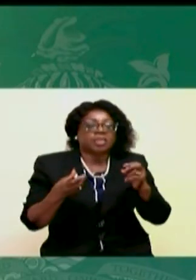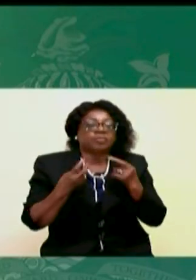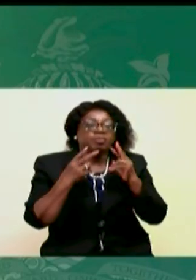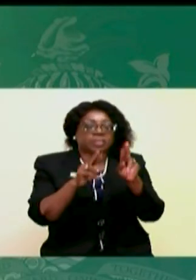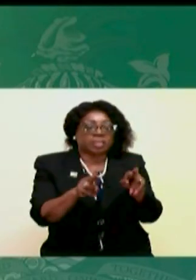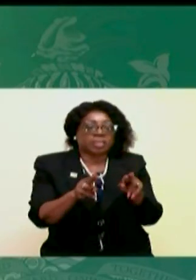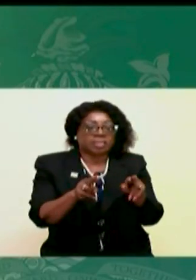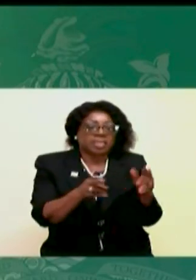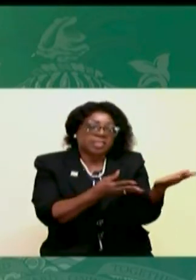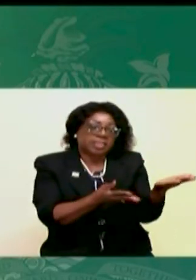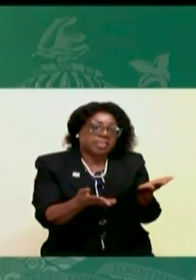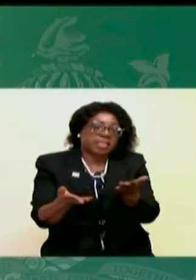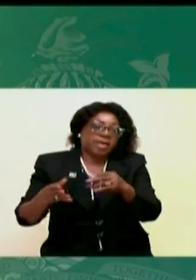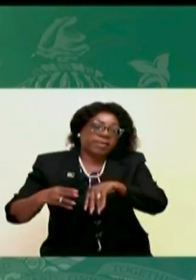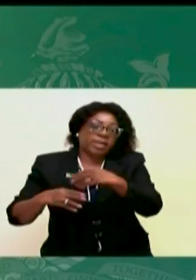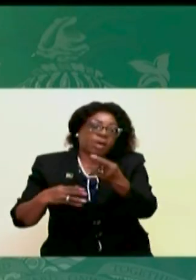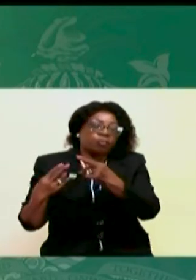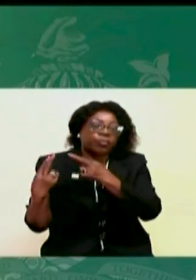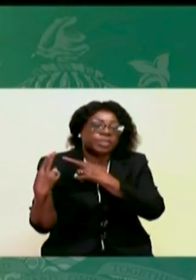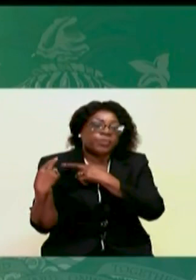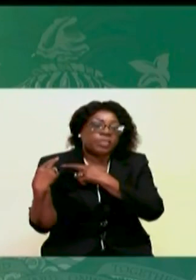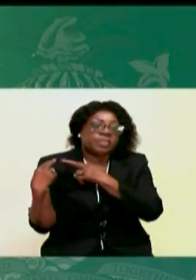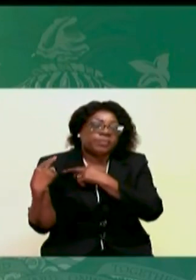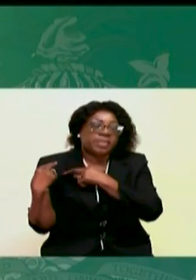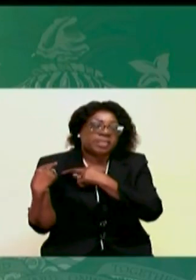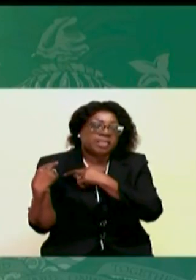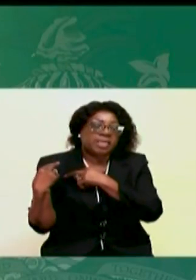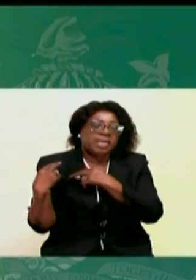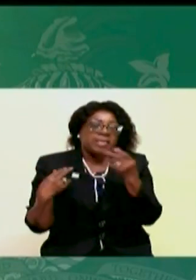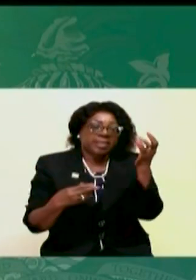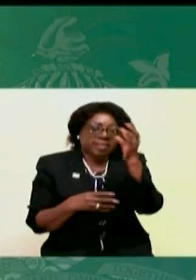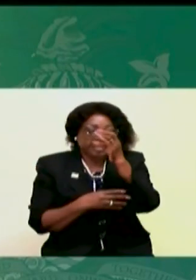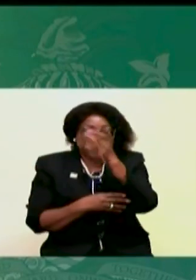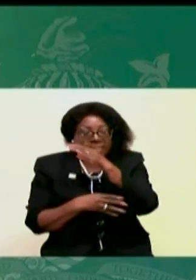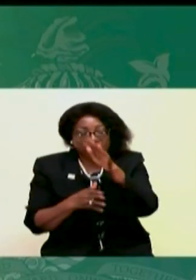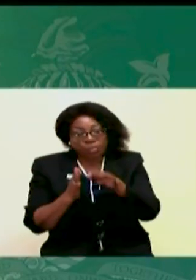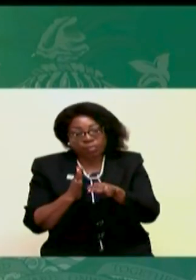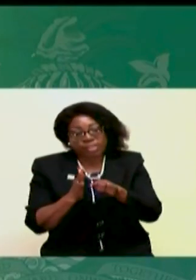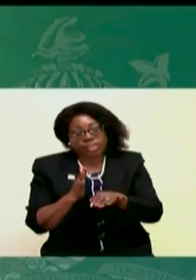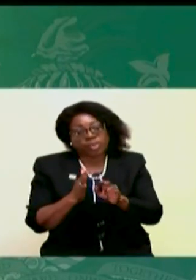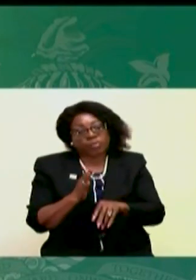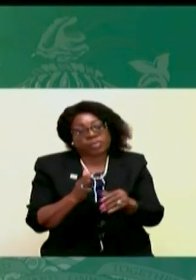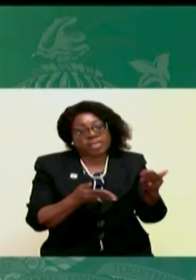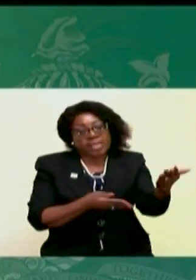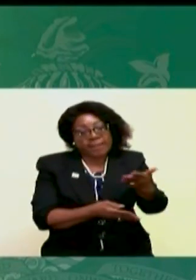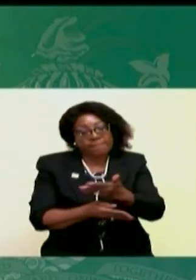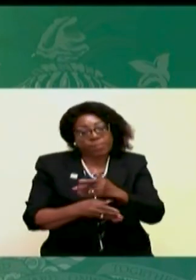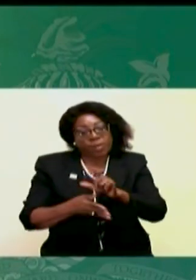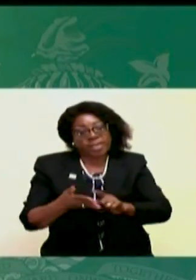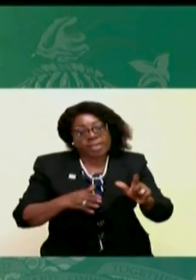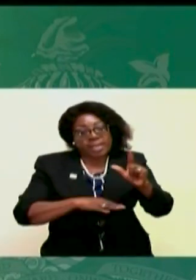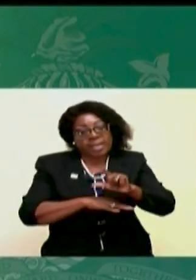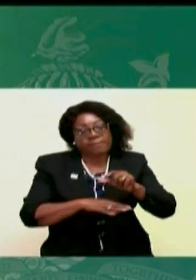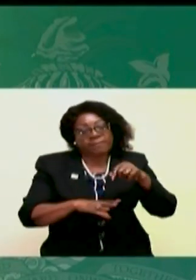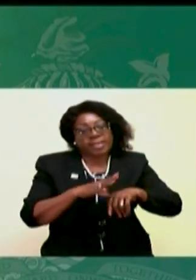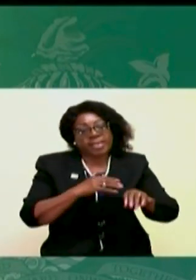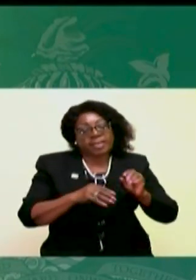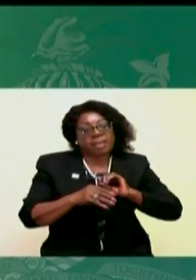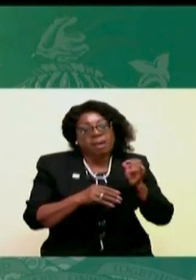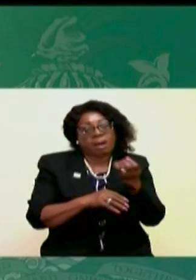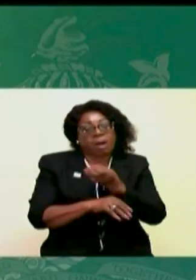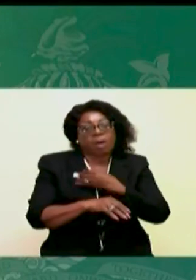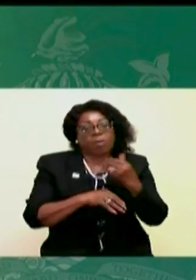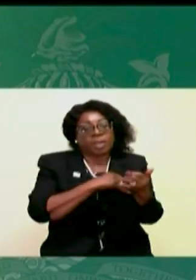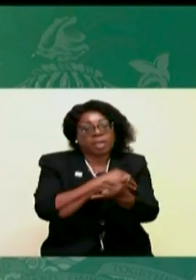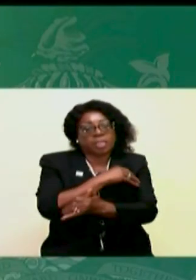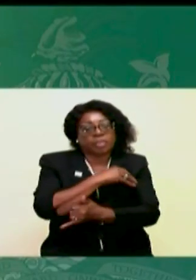just carrying out his responsibility, just seeking to reduce the import levels in our country. That's what he wants to do, and that